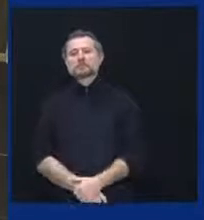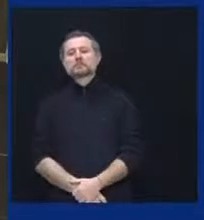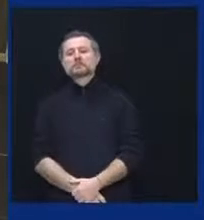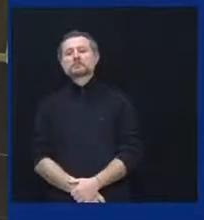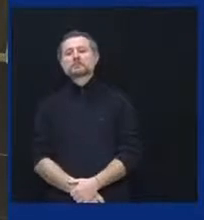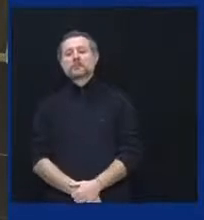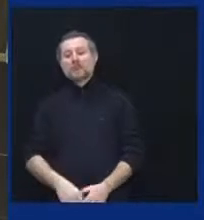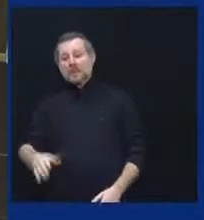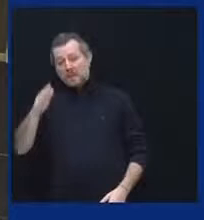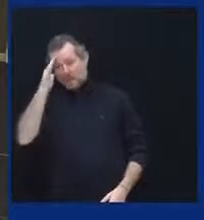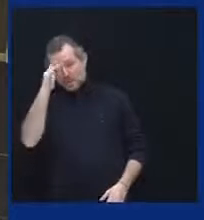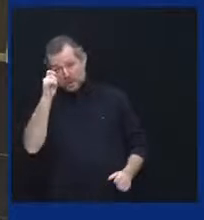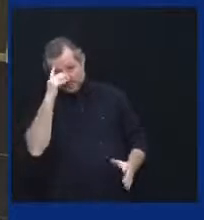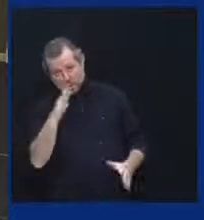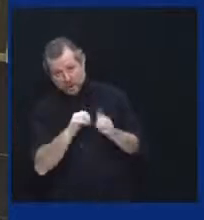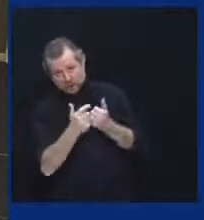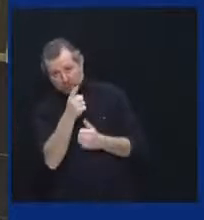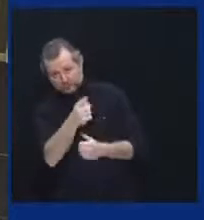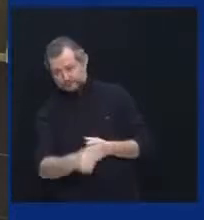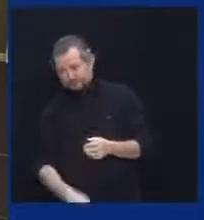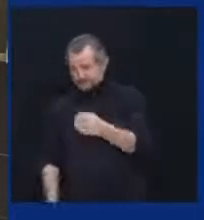Hello, Governor. How are you? Hey, you, Morgan.